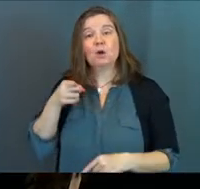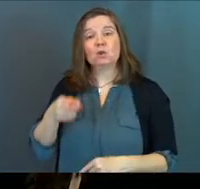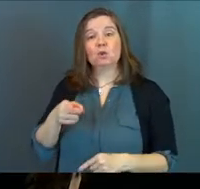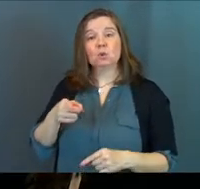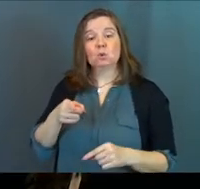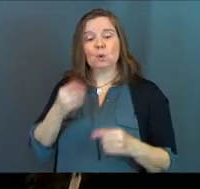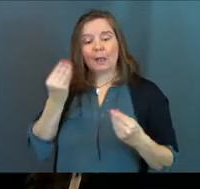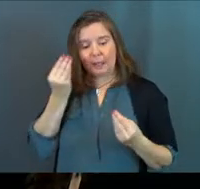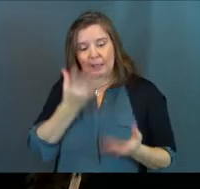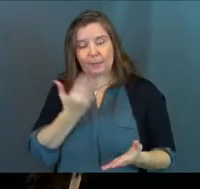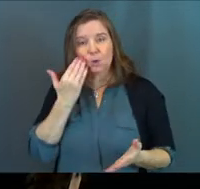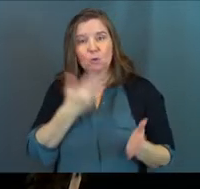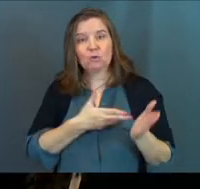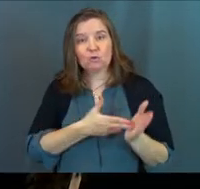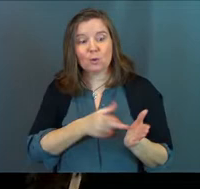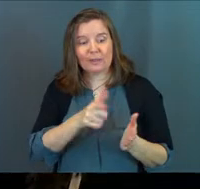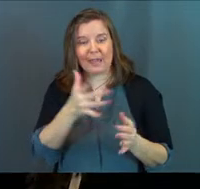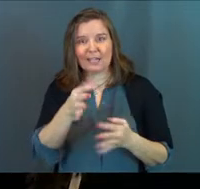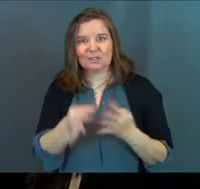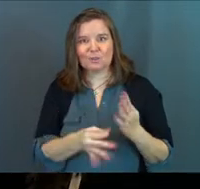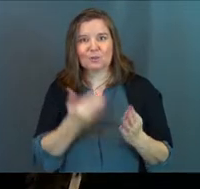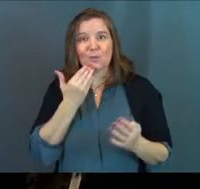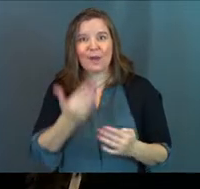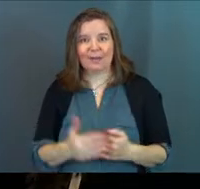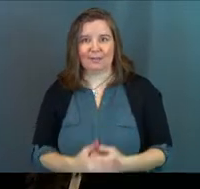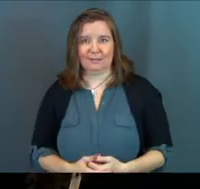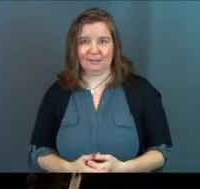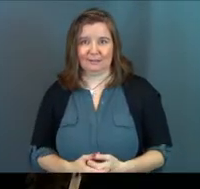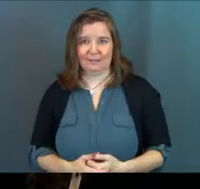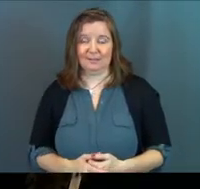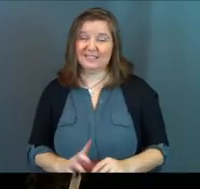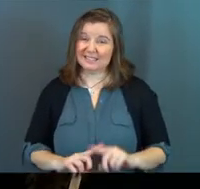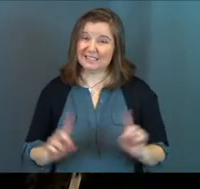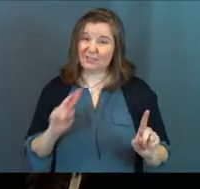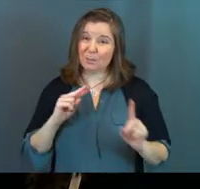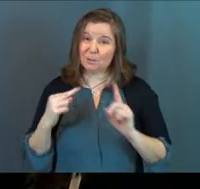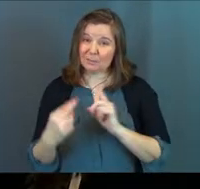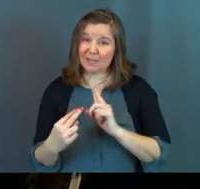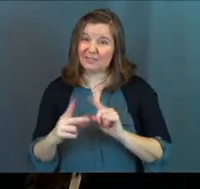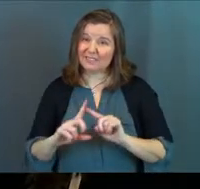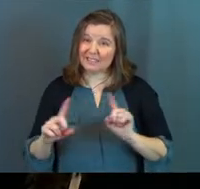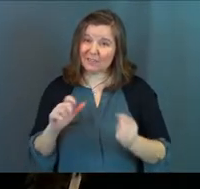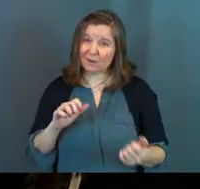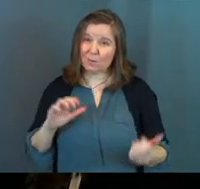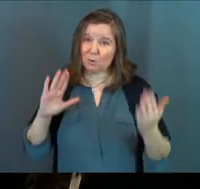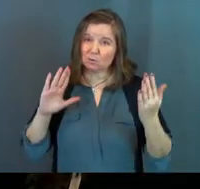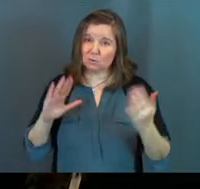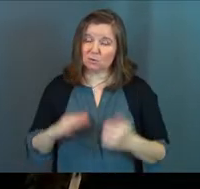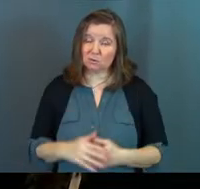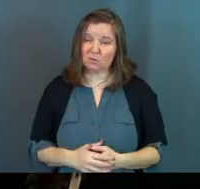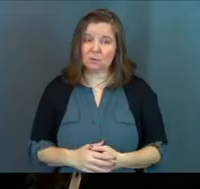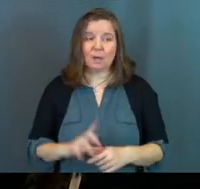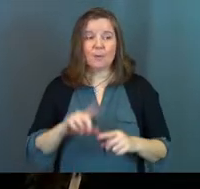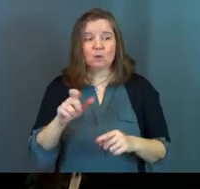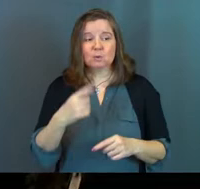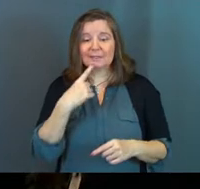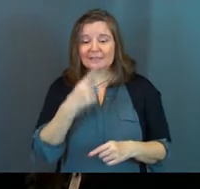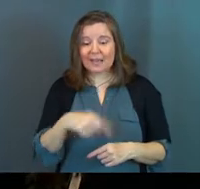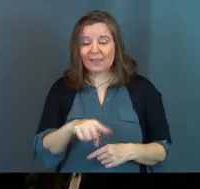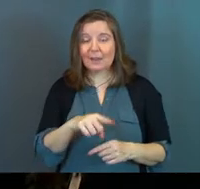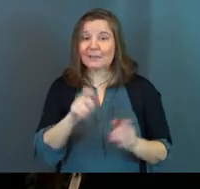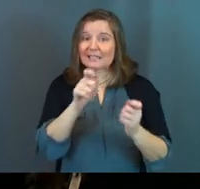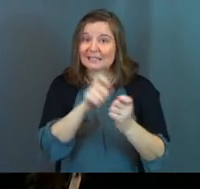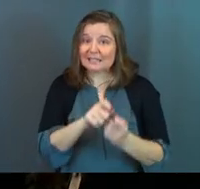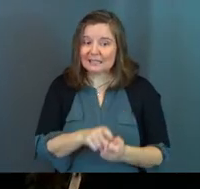you letting them know the truth so that they can choose well. It's a different perspective. It's a different approach. But you should tell them